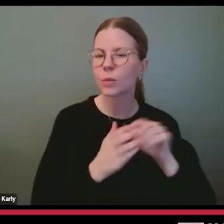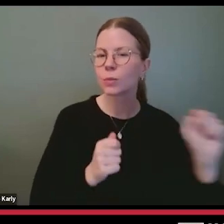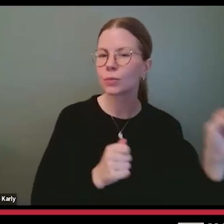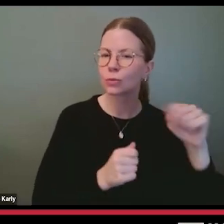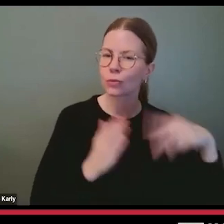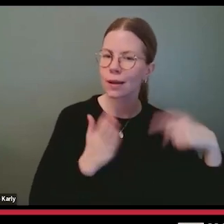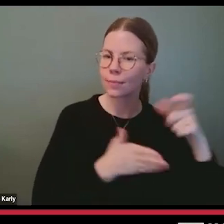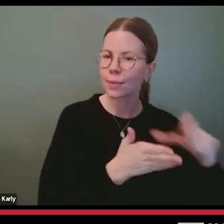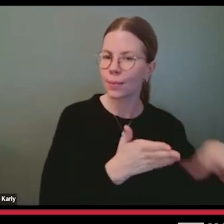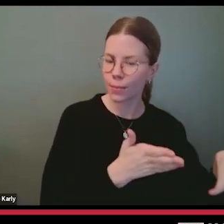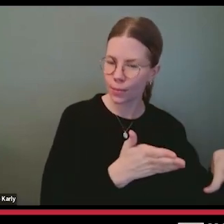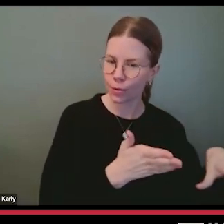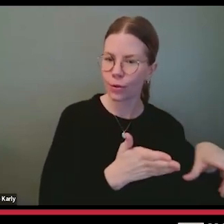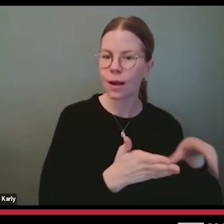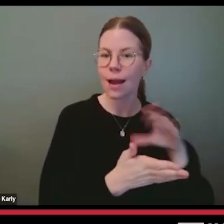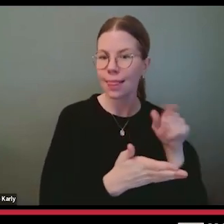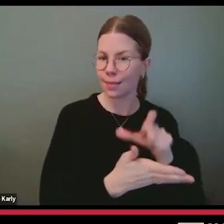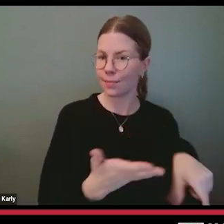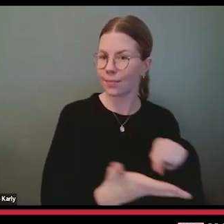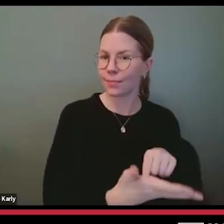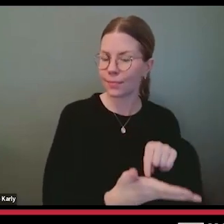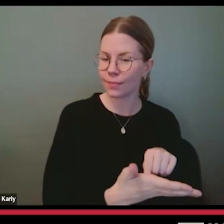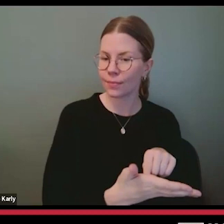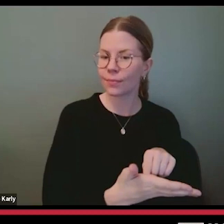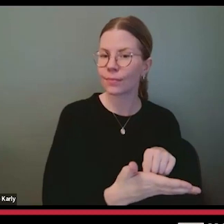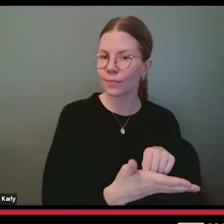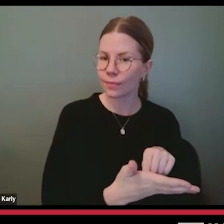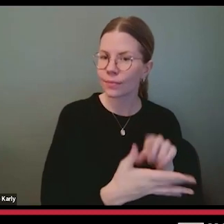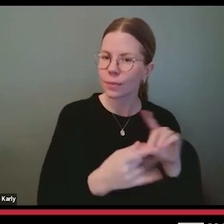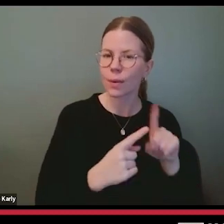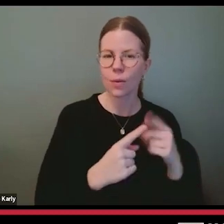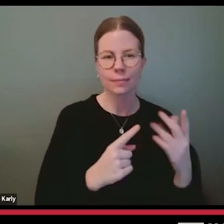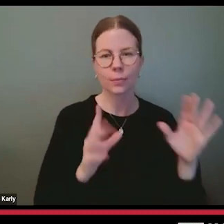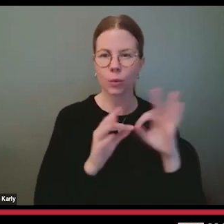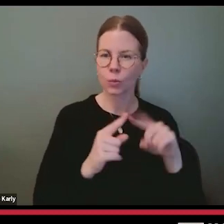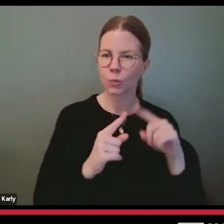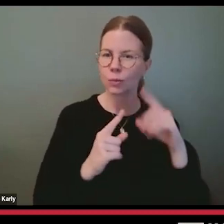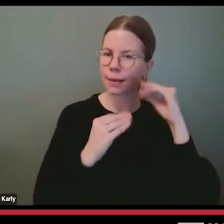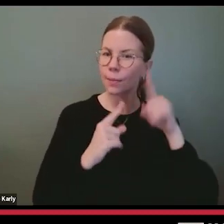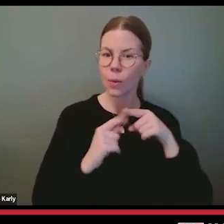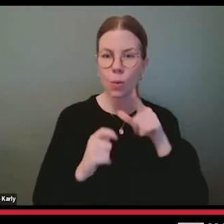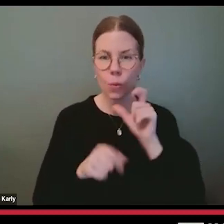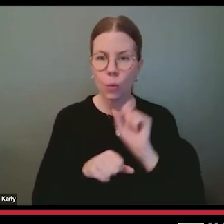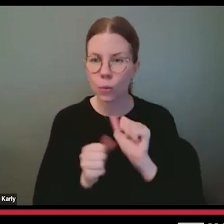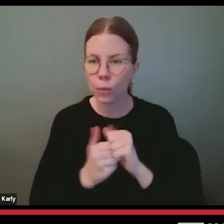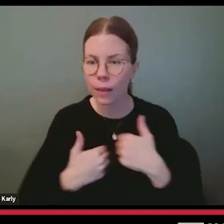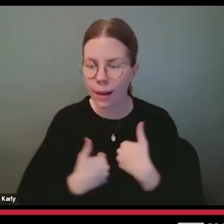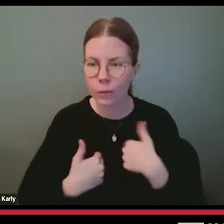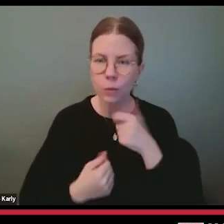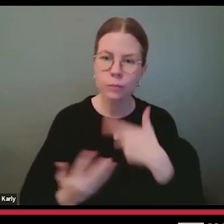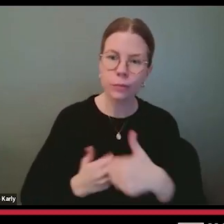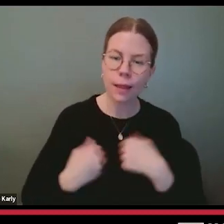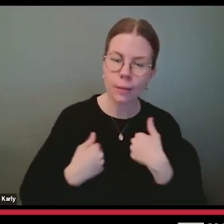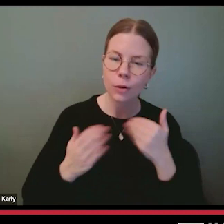just highlighted, right? Being able to look at the people who are coming into contact with animals, maybe the most in certain situations, folks who